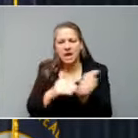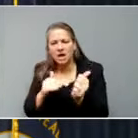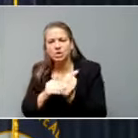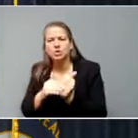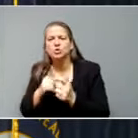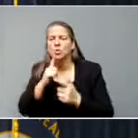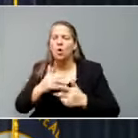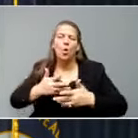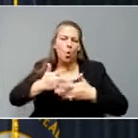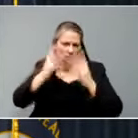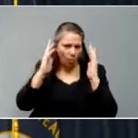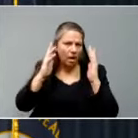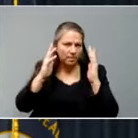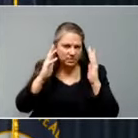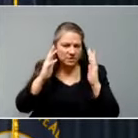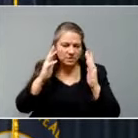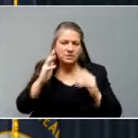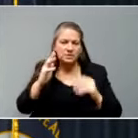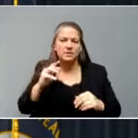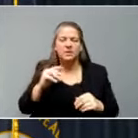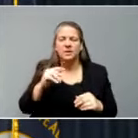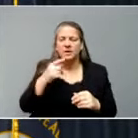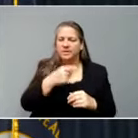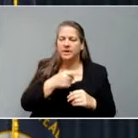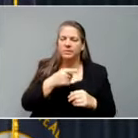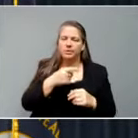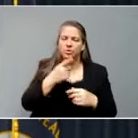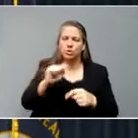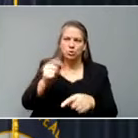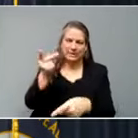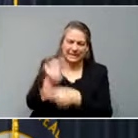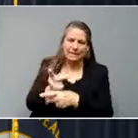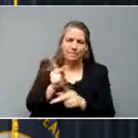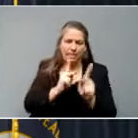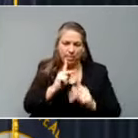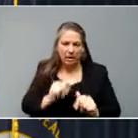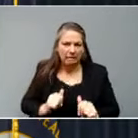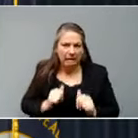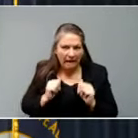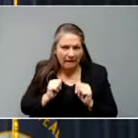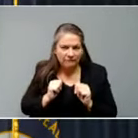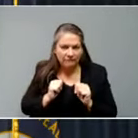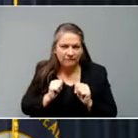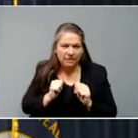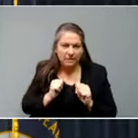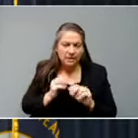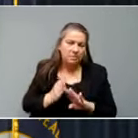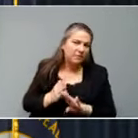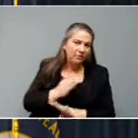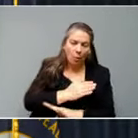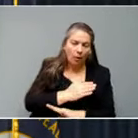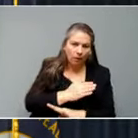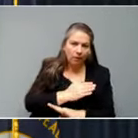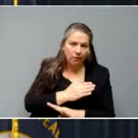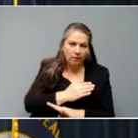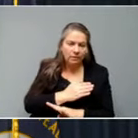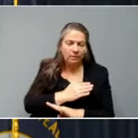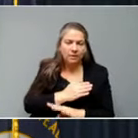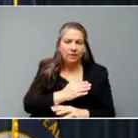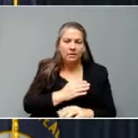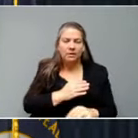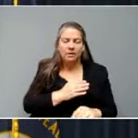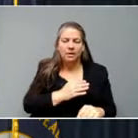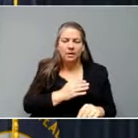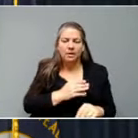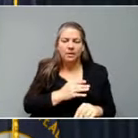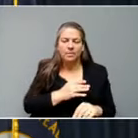overwhelmed. They were trying to keep people alive before they finished the